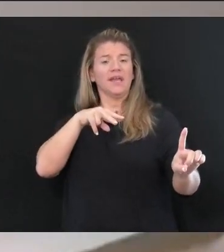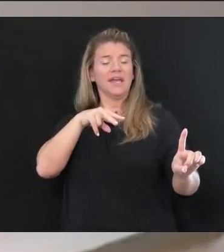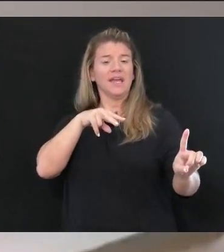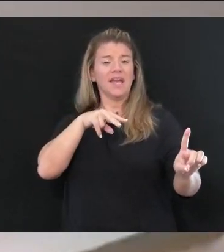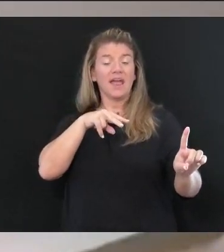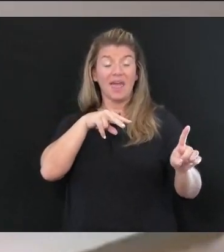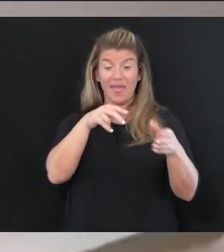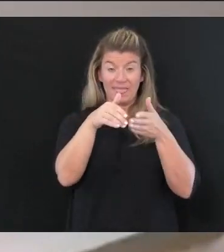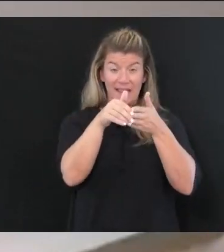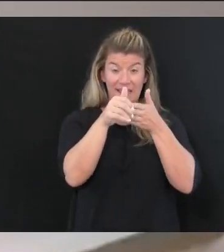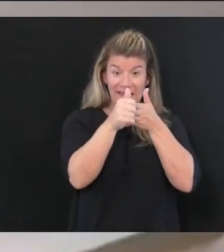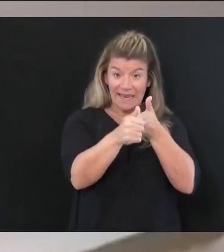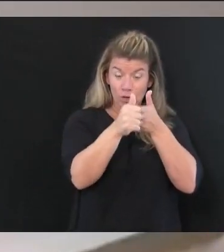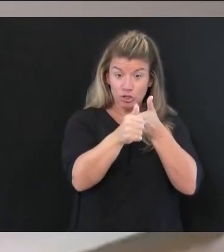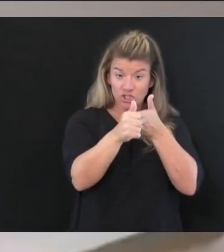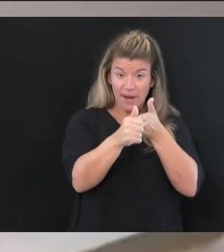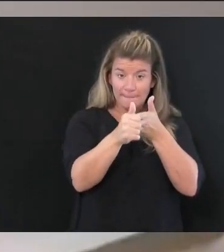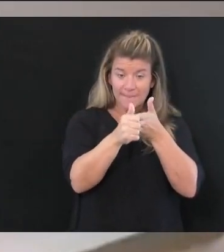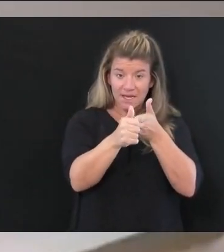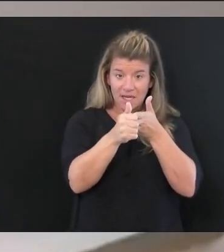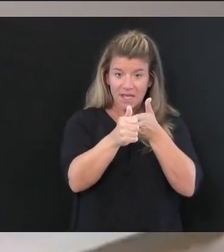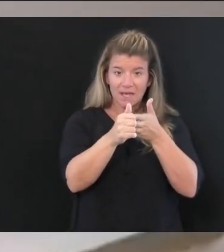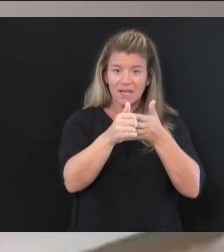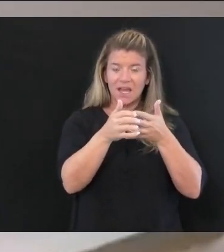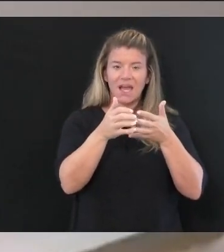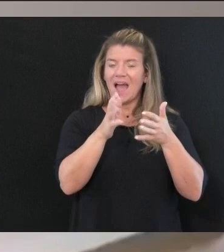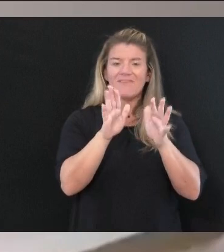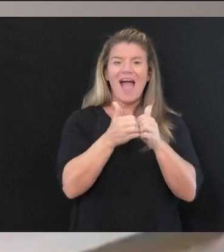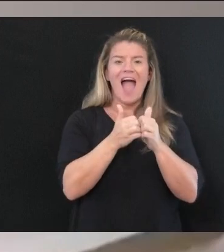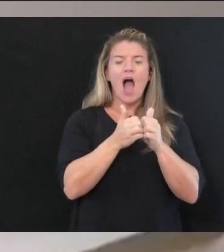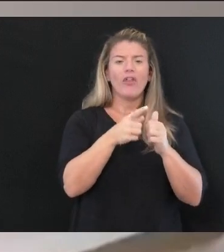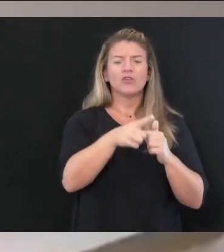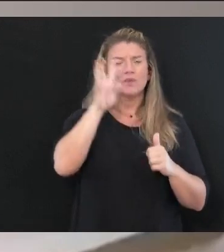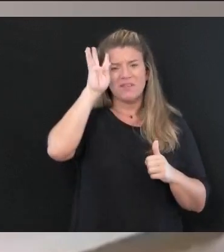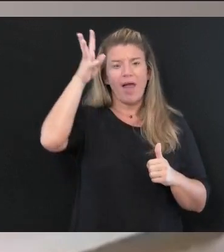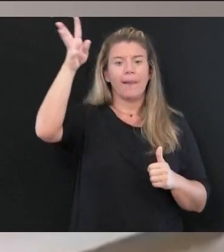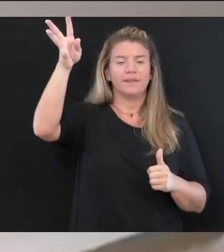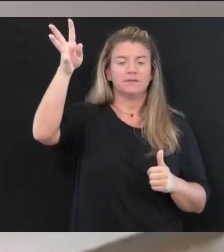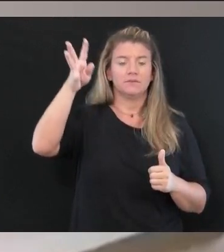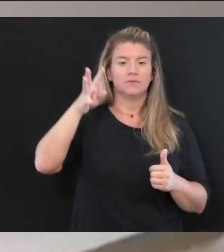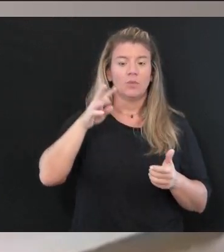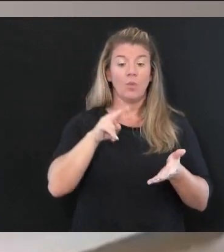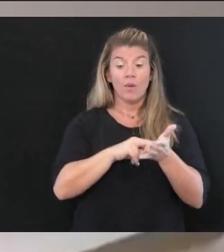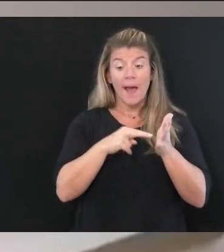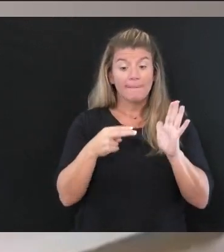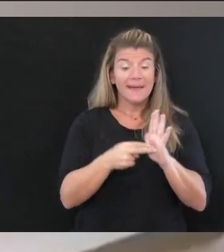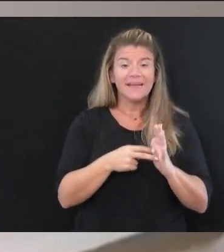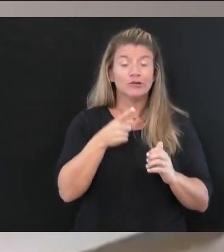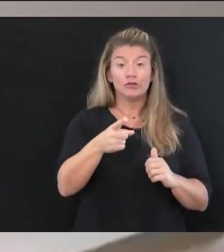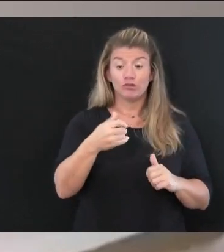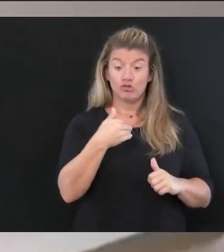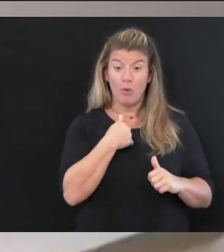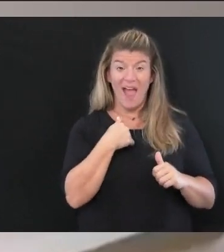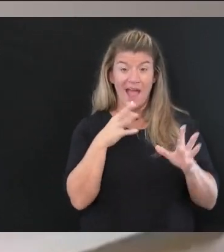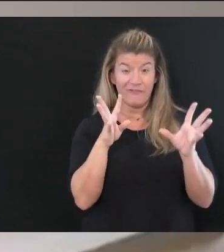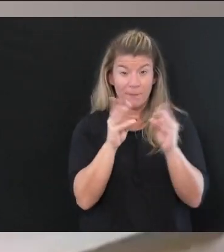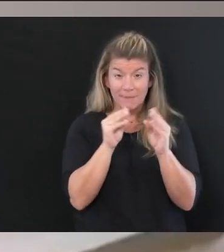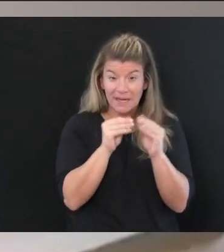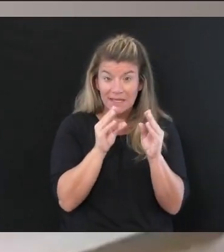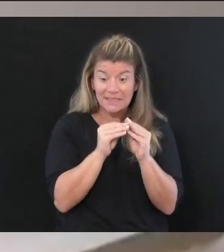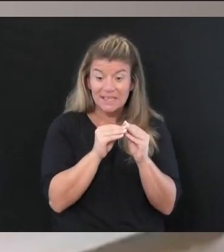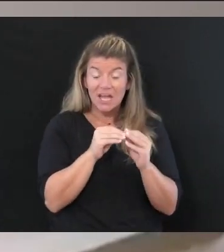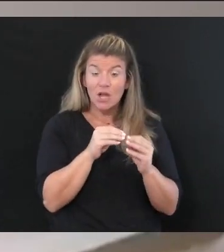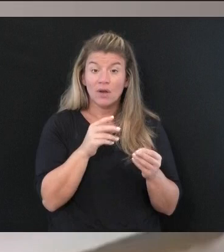the leadership methods to come up with this plan? And what I'm wondering is, were there meetings? Was it you as the